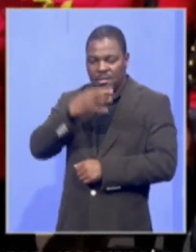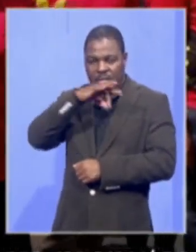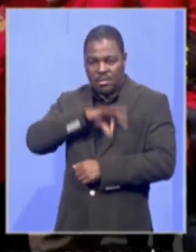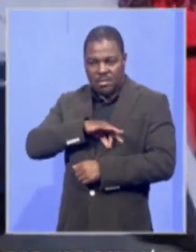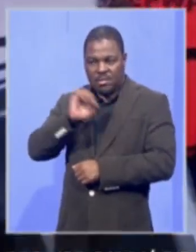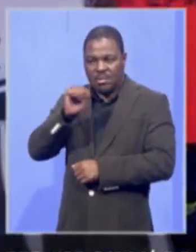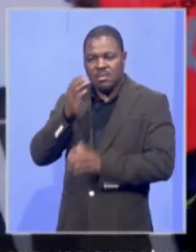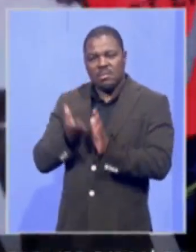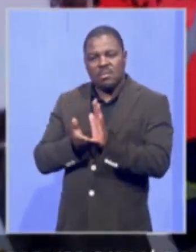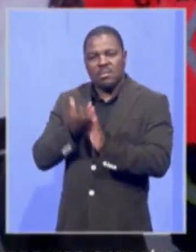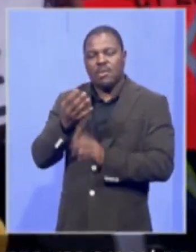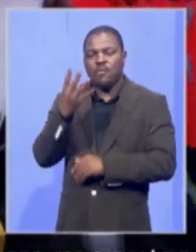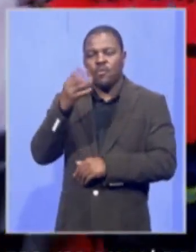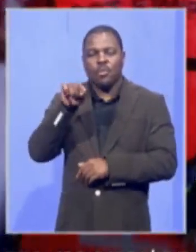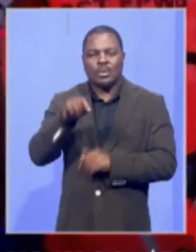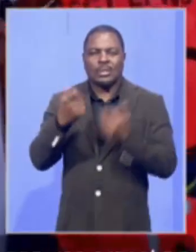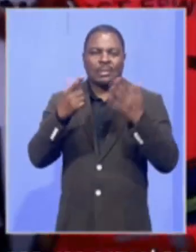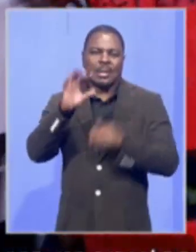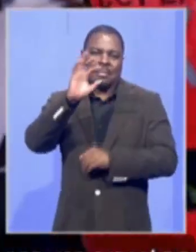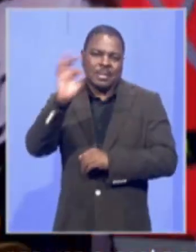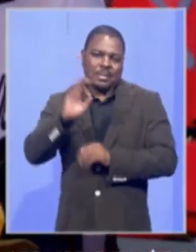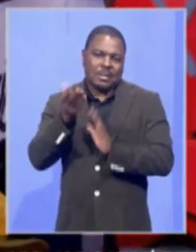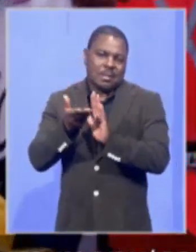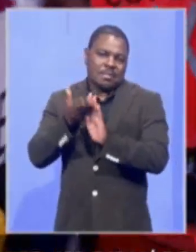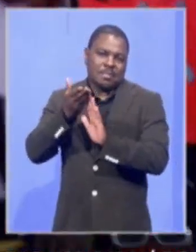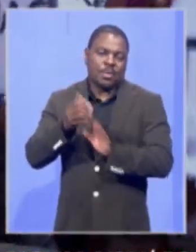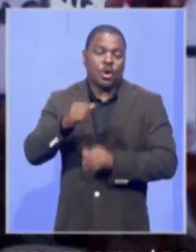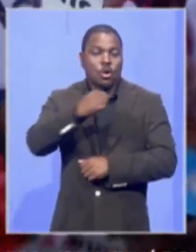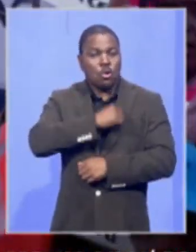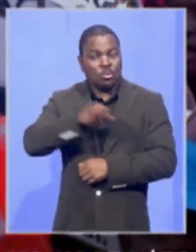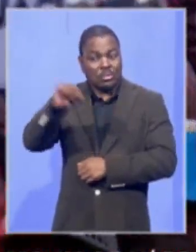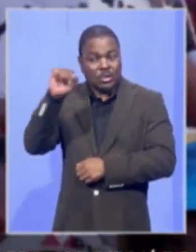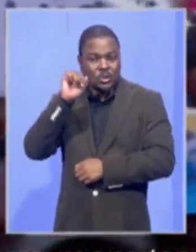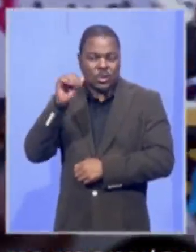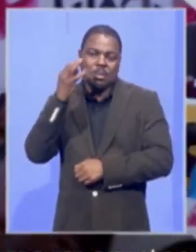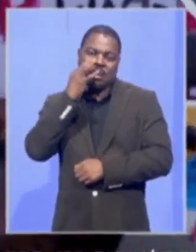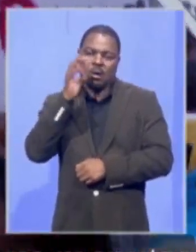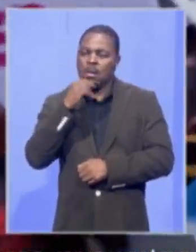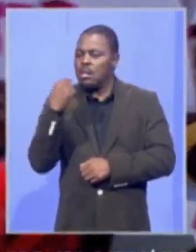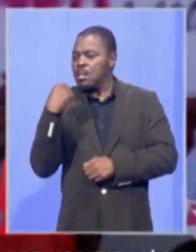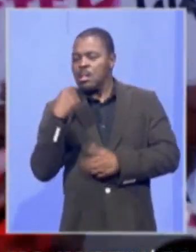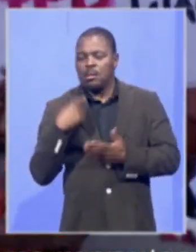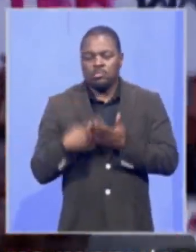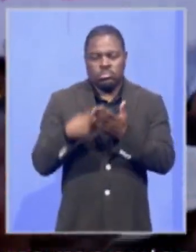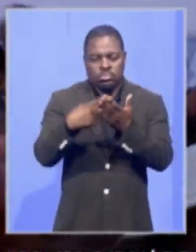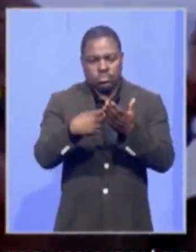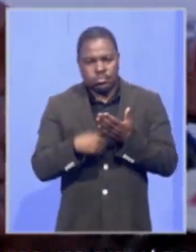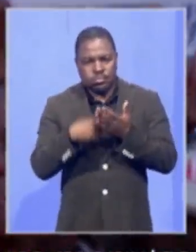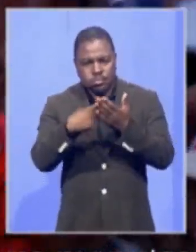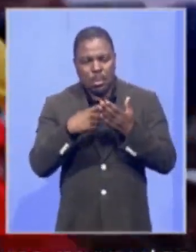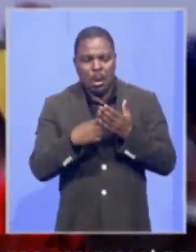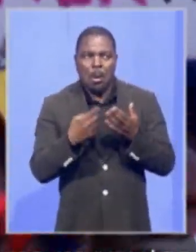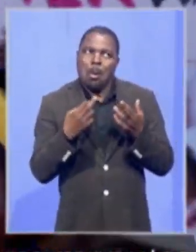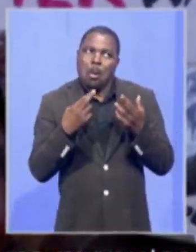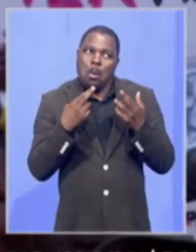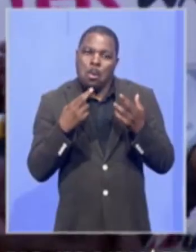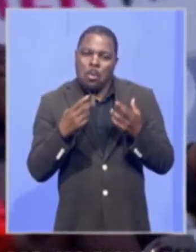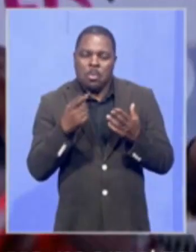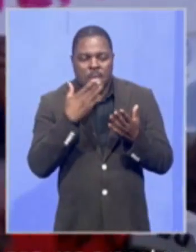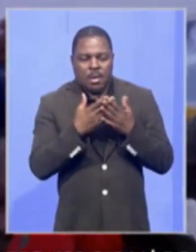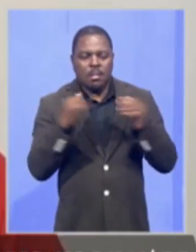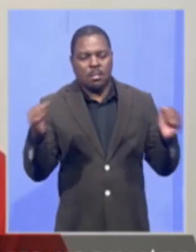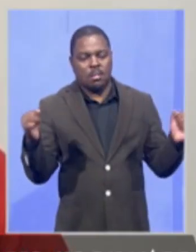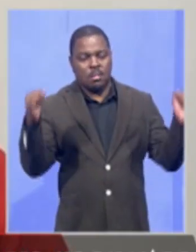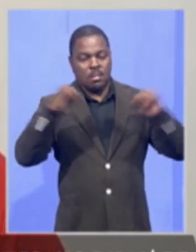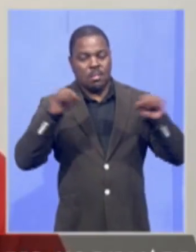ya diperesente tse 4.7. Khosatu e re ditherisano tsa moraorao tsa meputso di fana ka tshepo ya ho fihlellwa ha